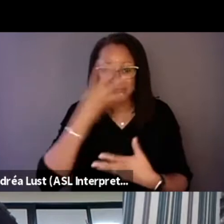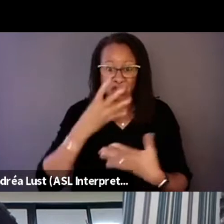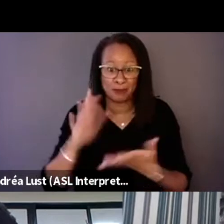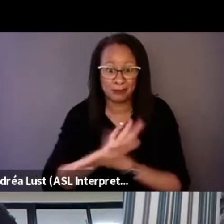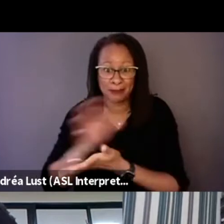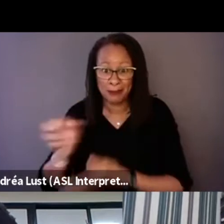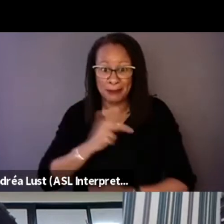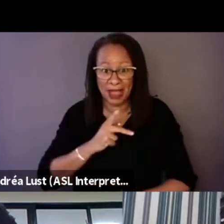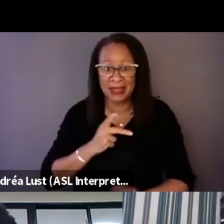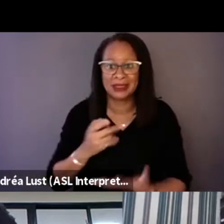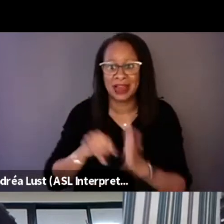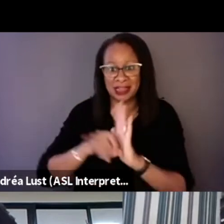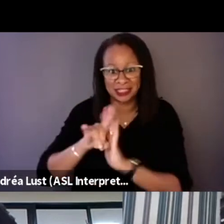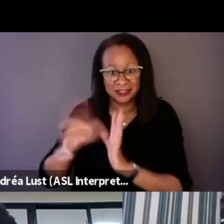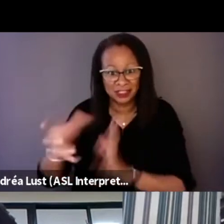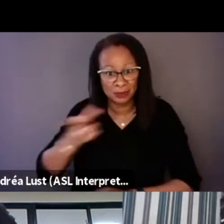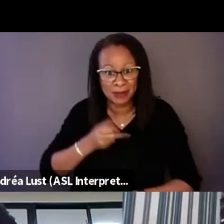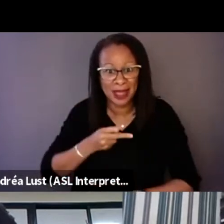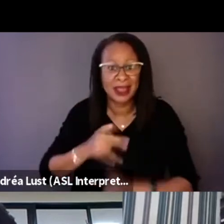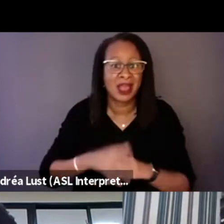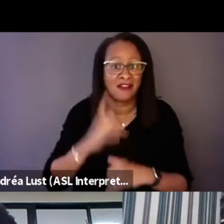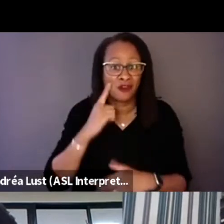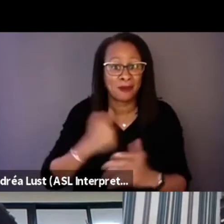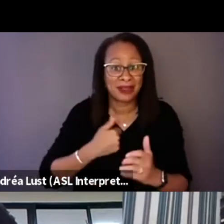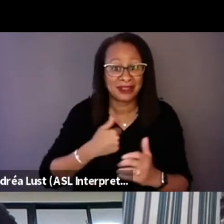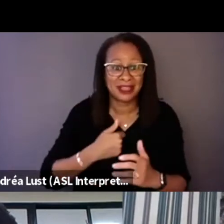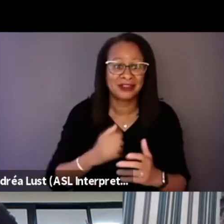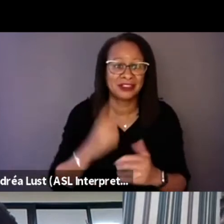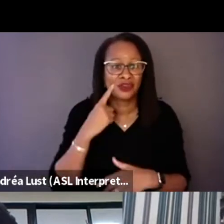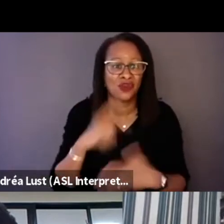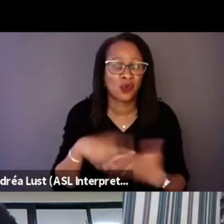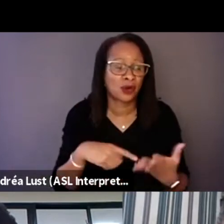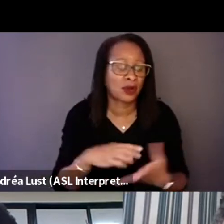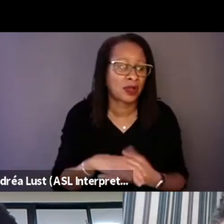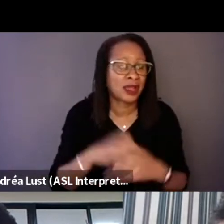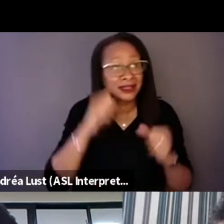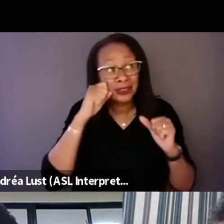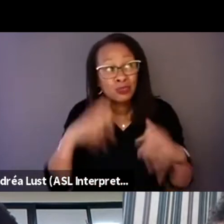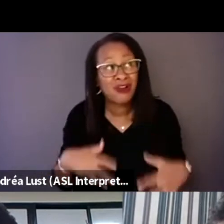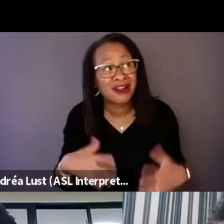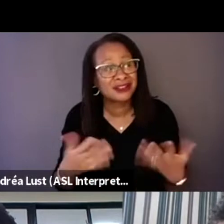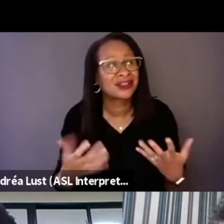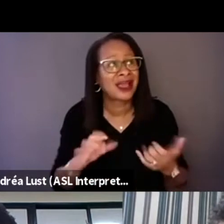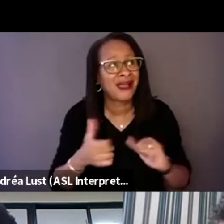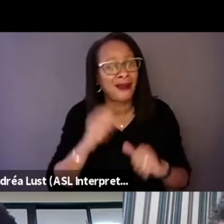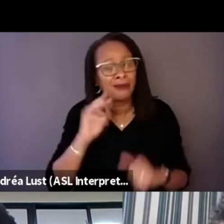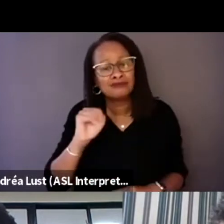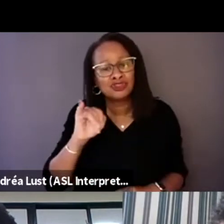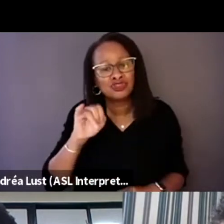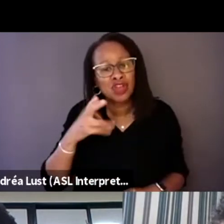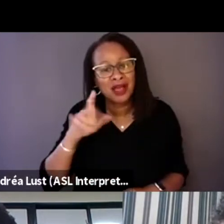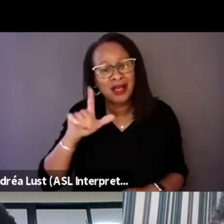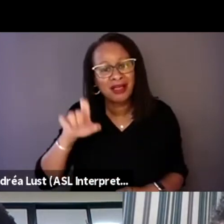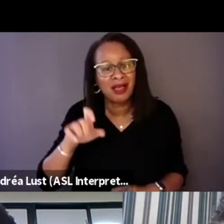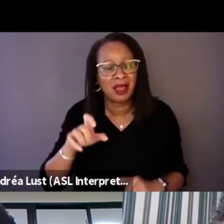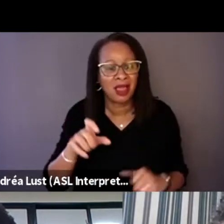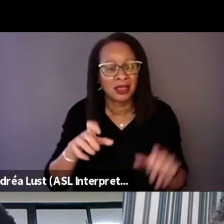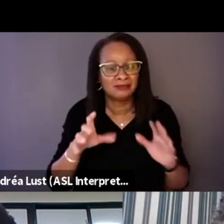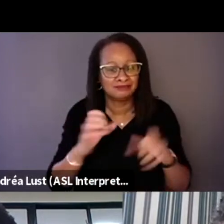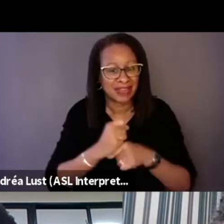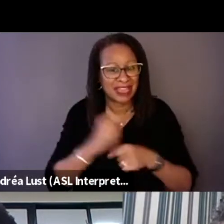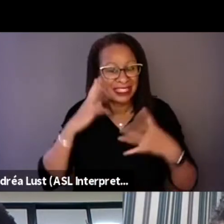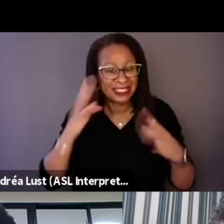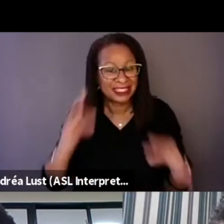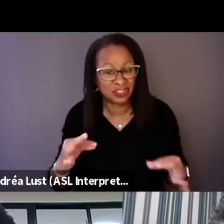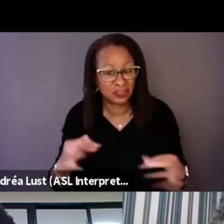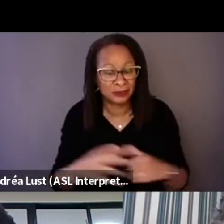issue of statelessness. And to me, it was surprising, like how Michèle made this decision. Like